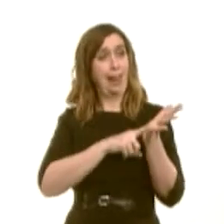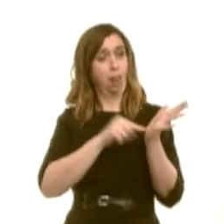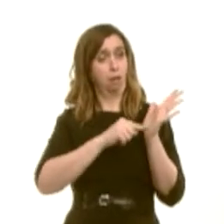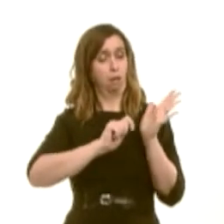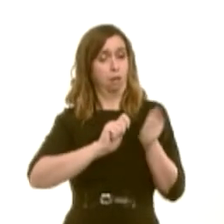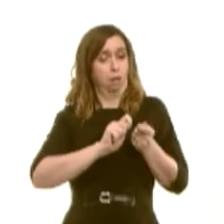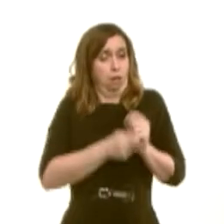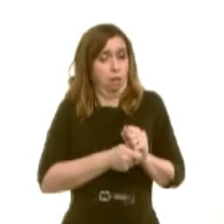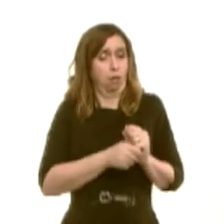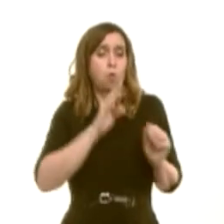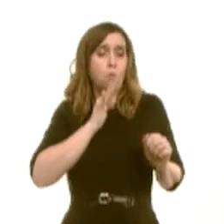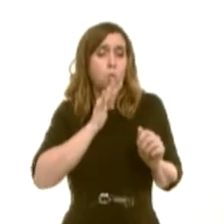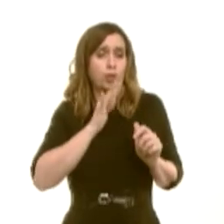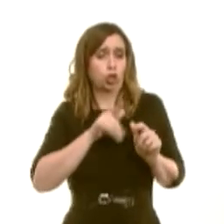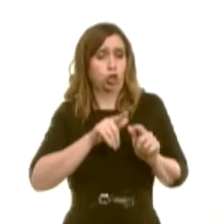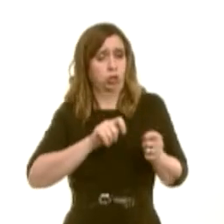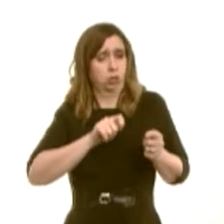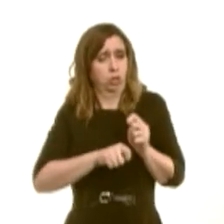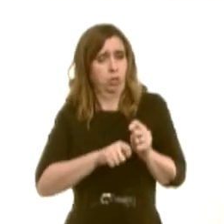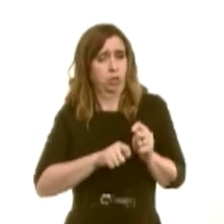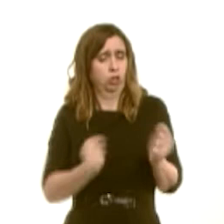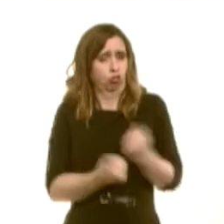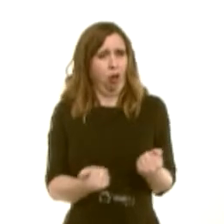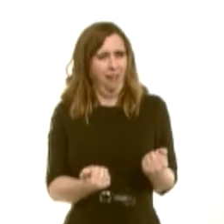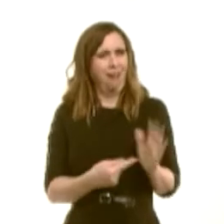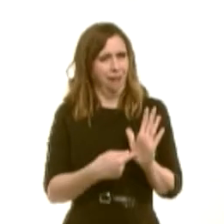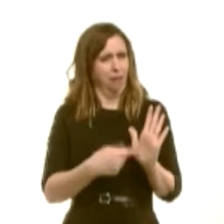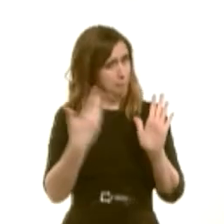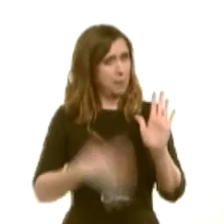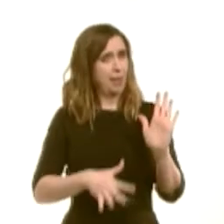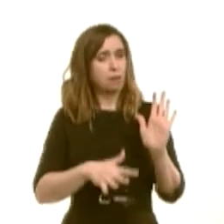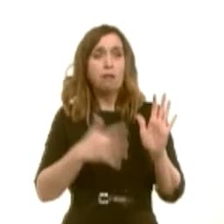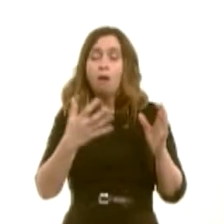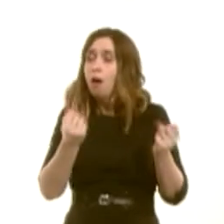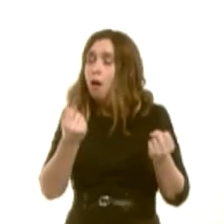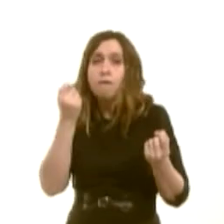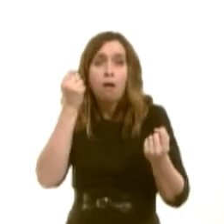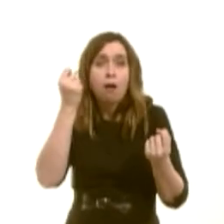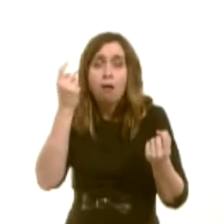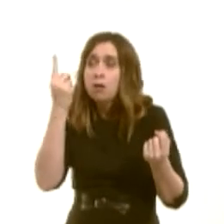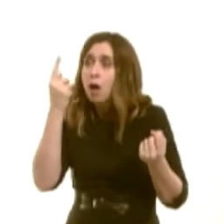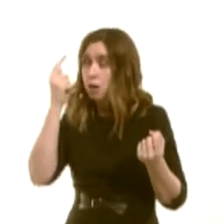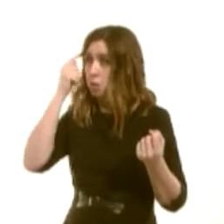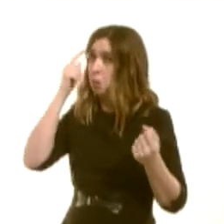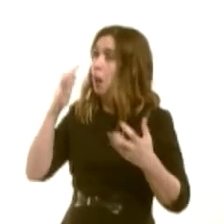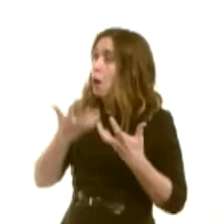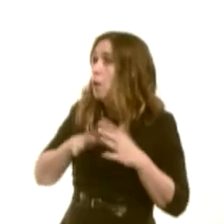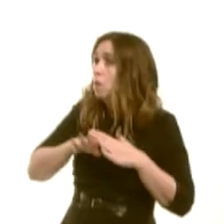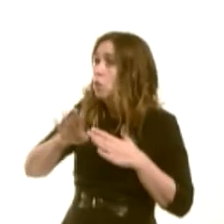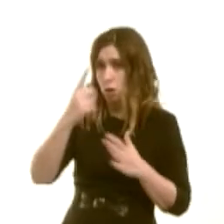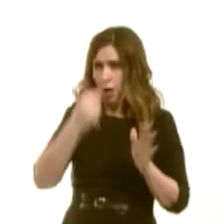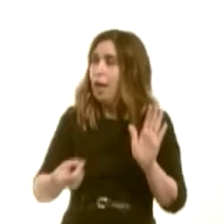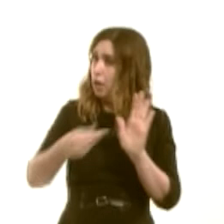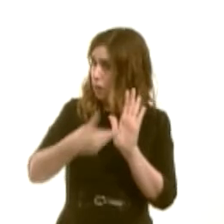Welsh language component. And if there are any sensible ideas about how we can move forward, we can include those.